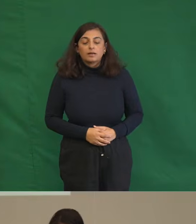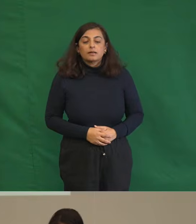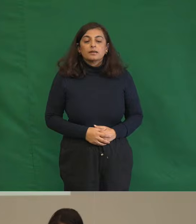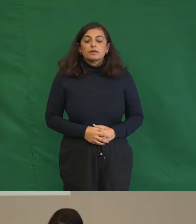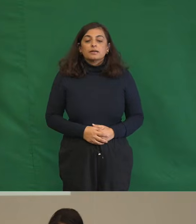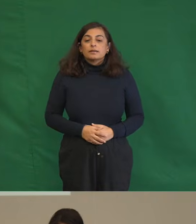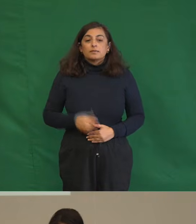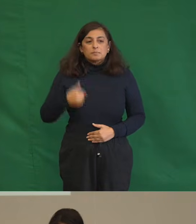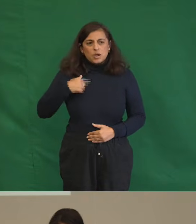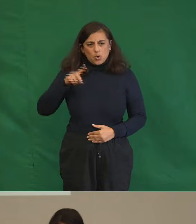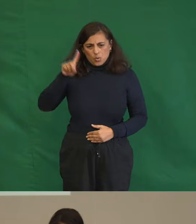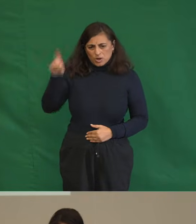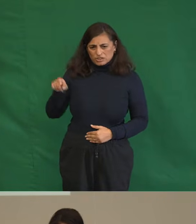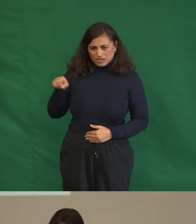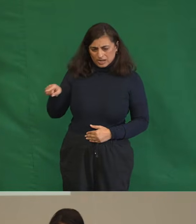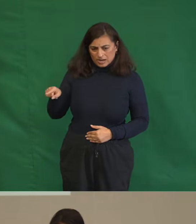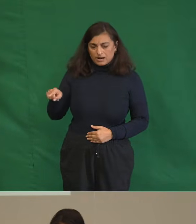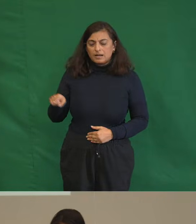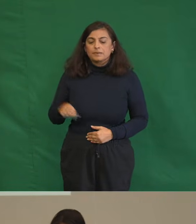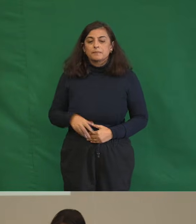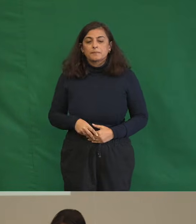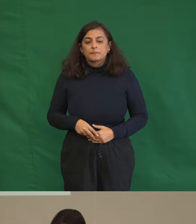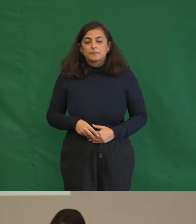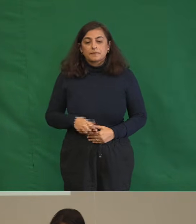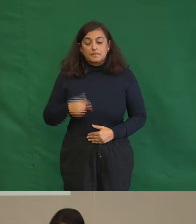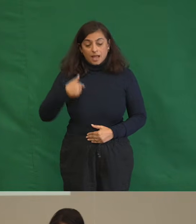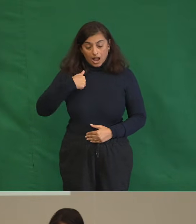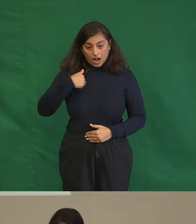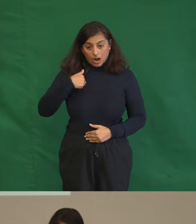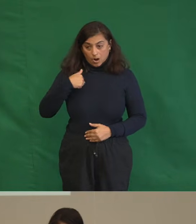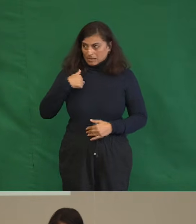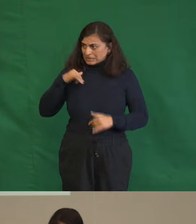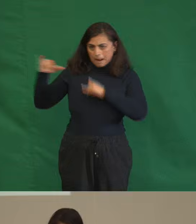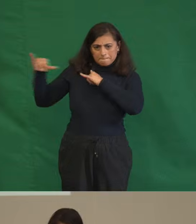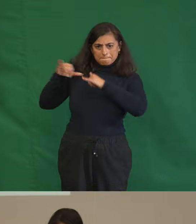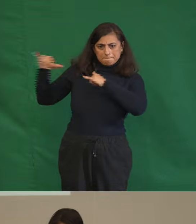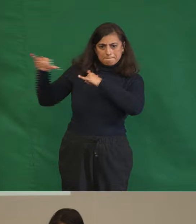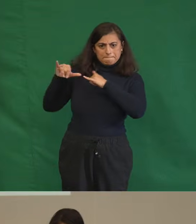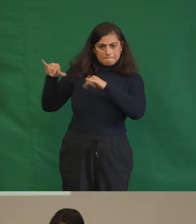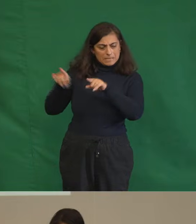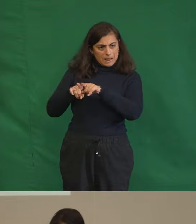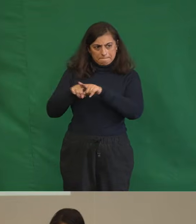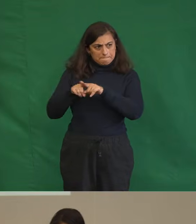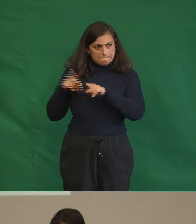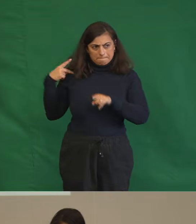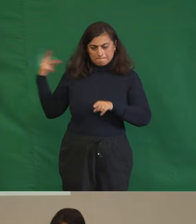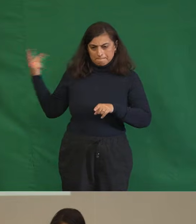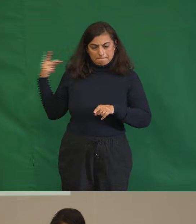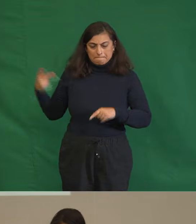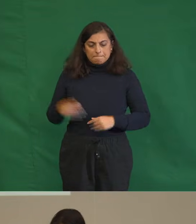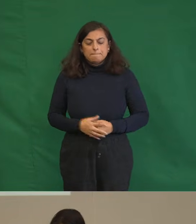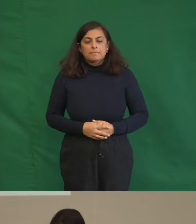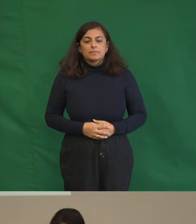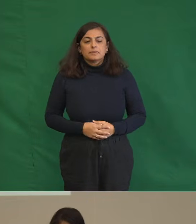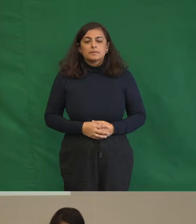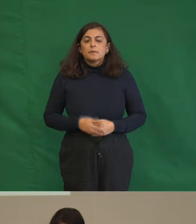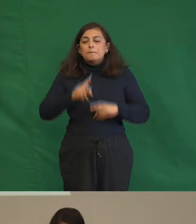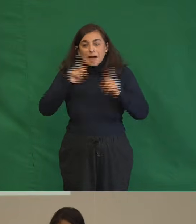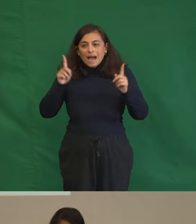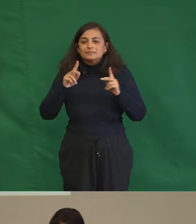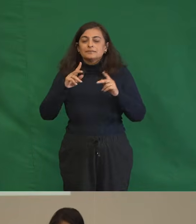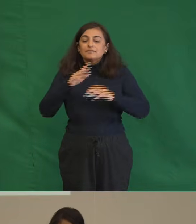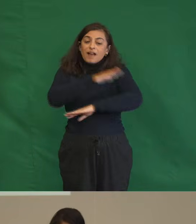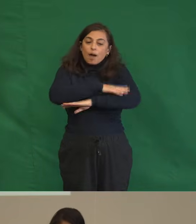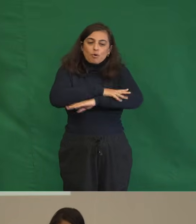have an LMS for our program called SOIL, SLED's online interactive learning platform. This is